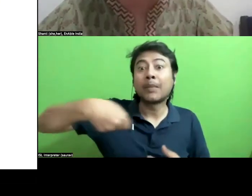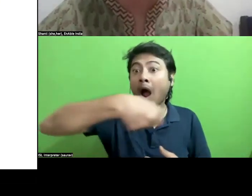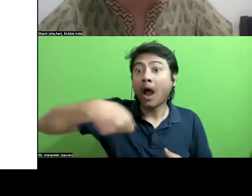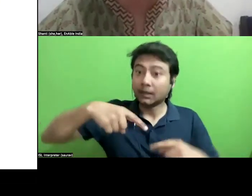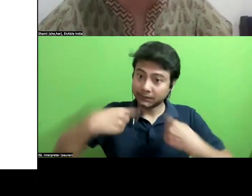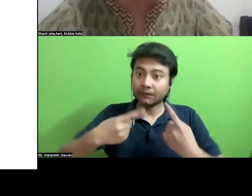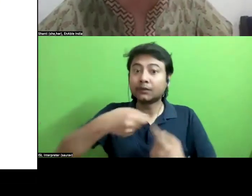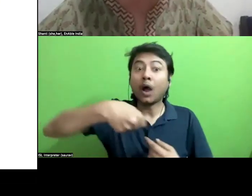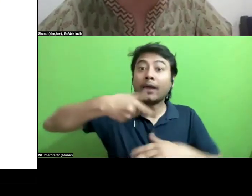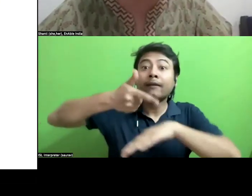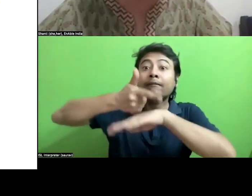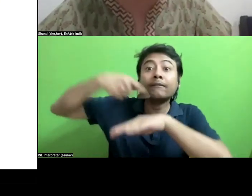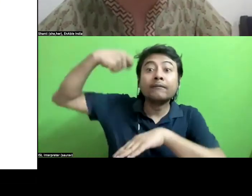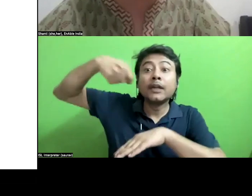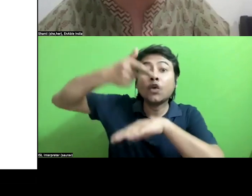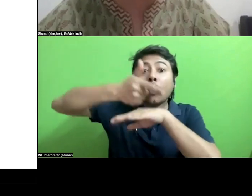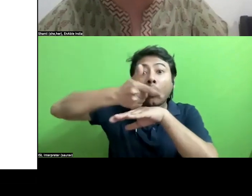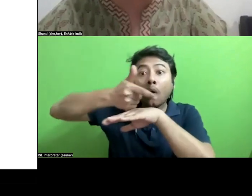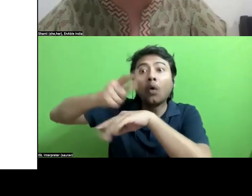her.